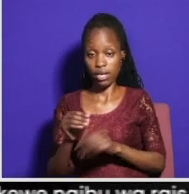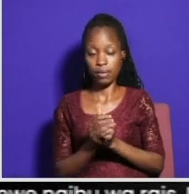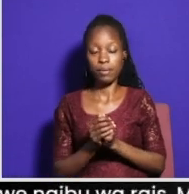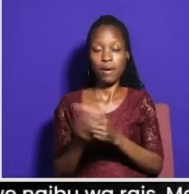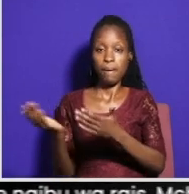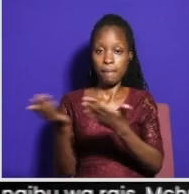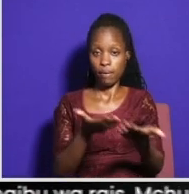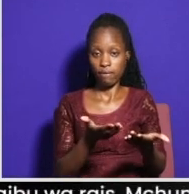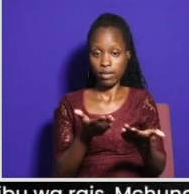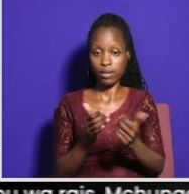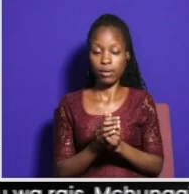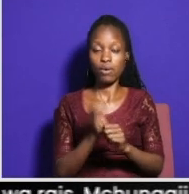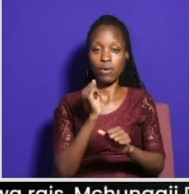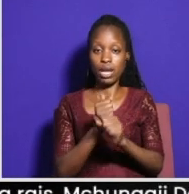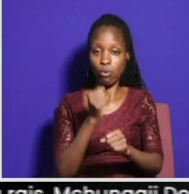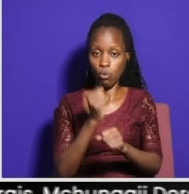providing labor,